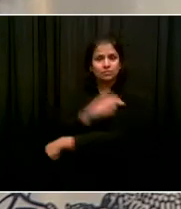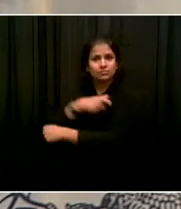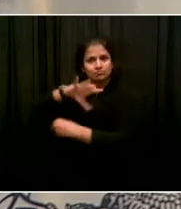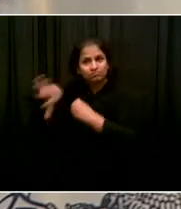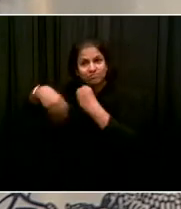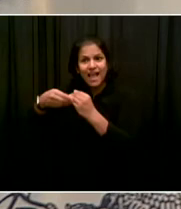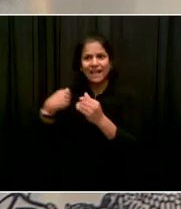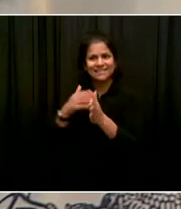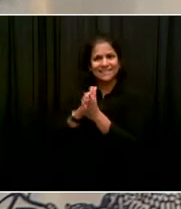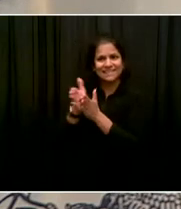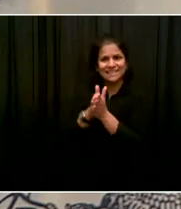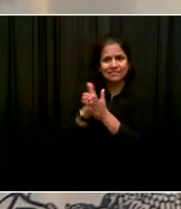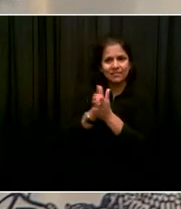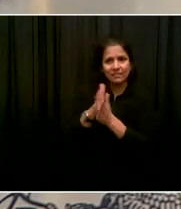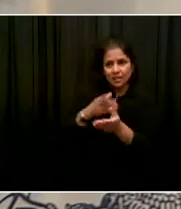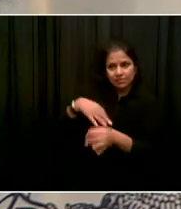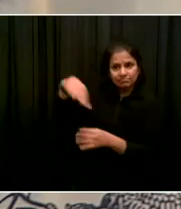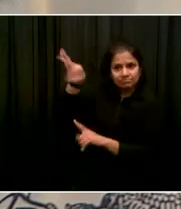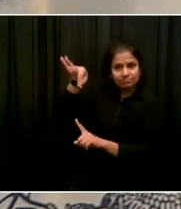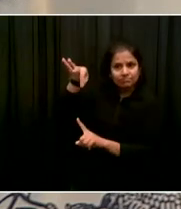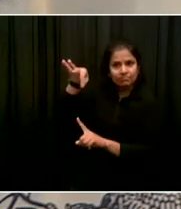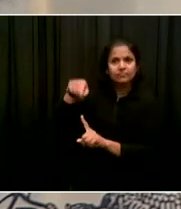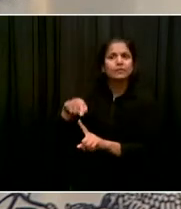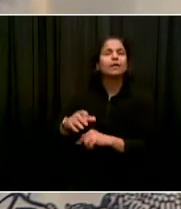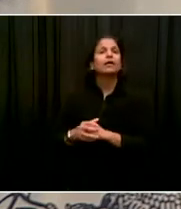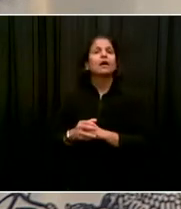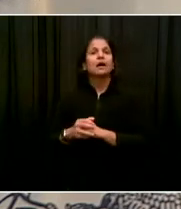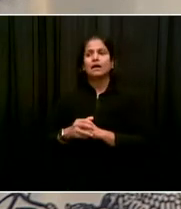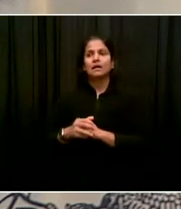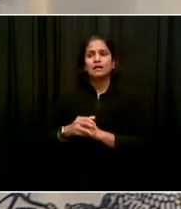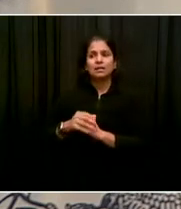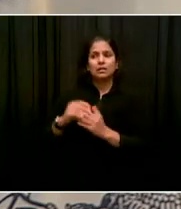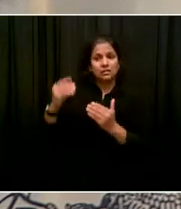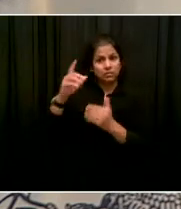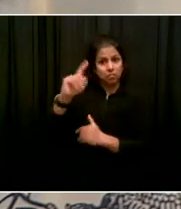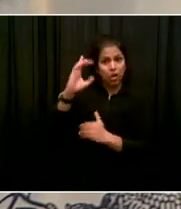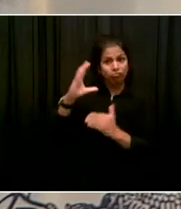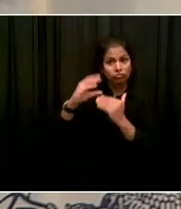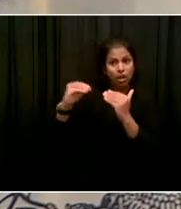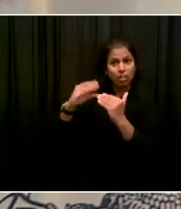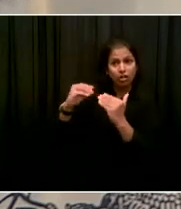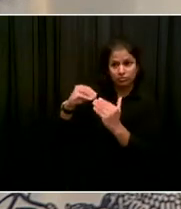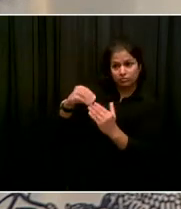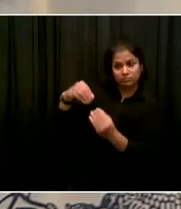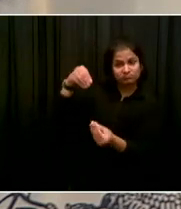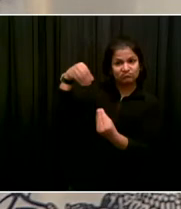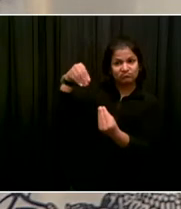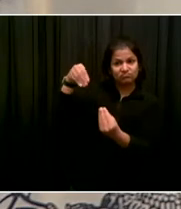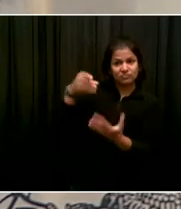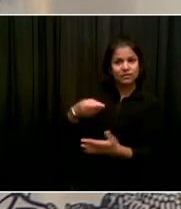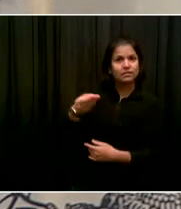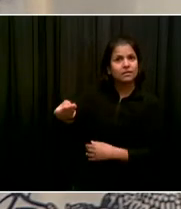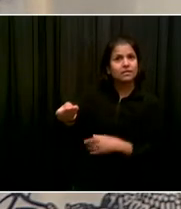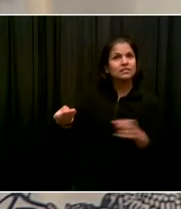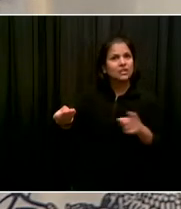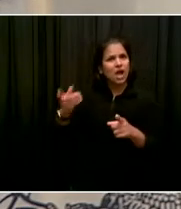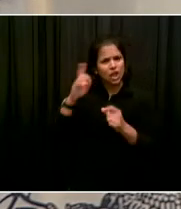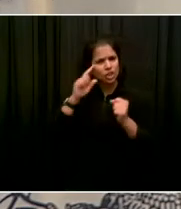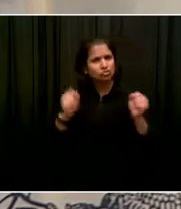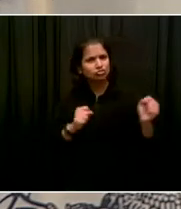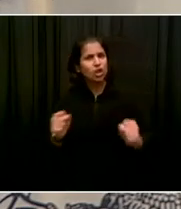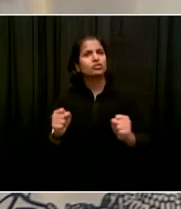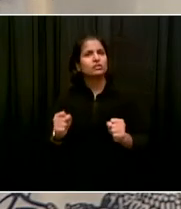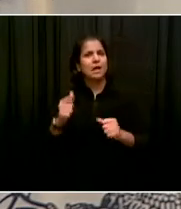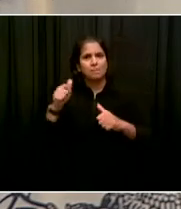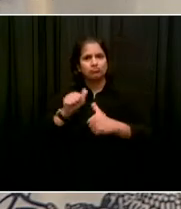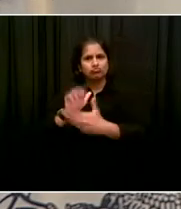strategic impact. We want people to get tests. We want it to be convenient as possible. We want it to be as fast as possible. But the number one thing we got to do is get more people vaccinated.